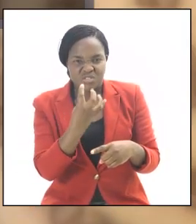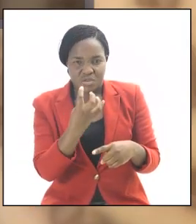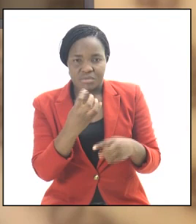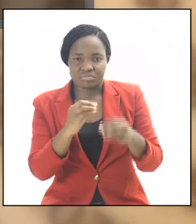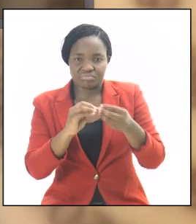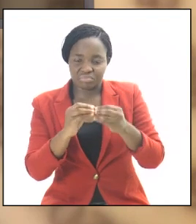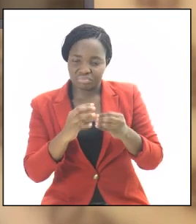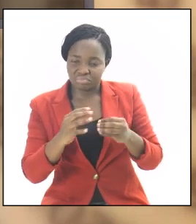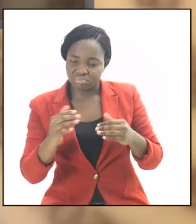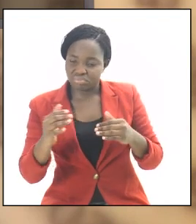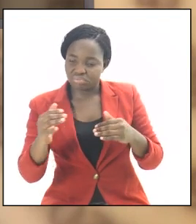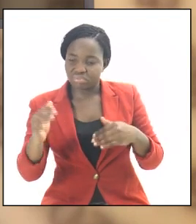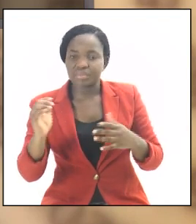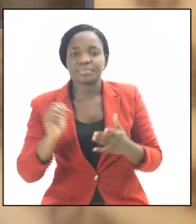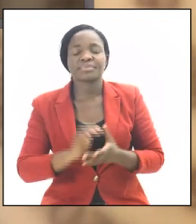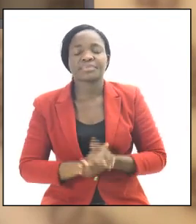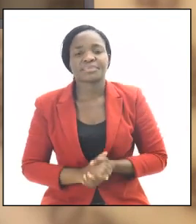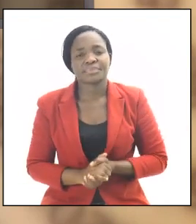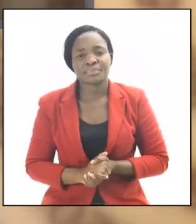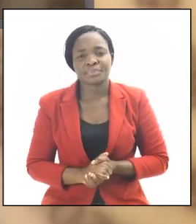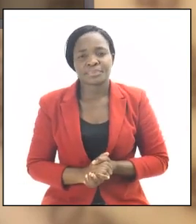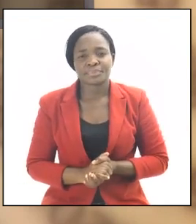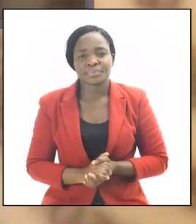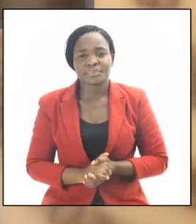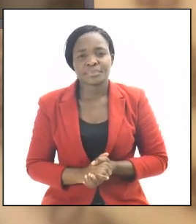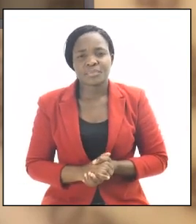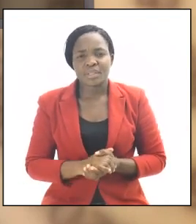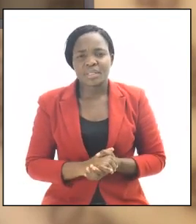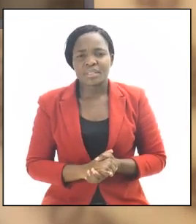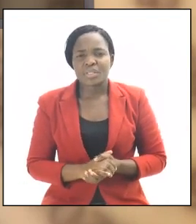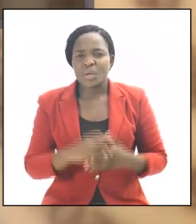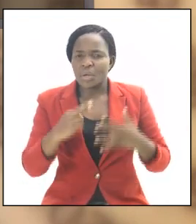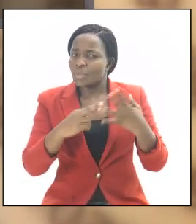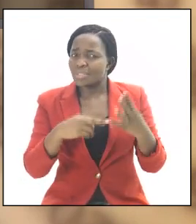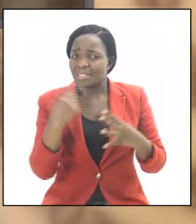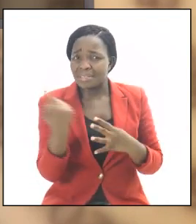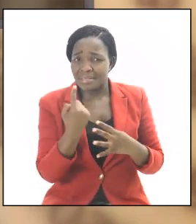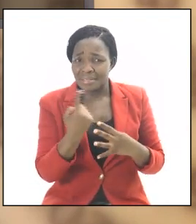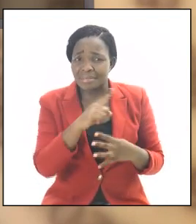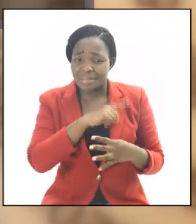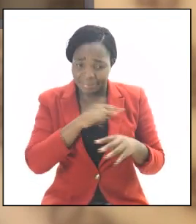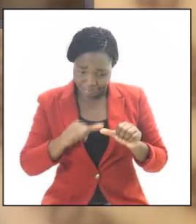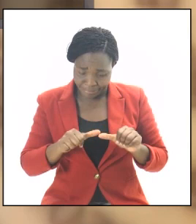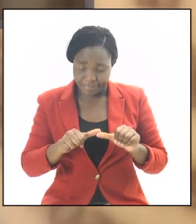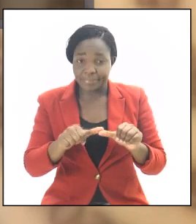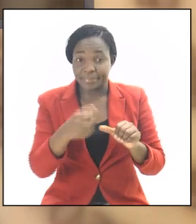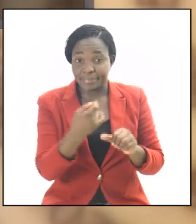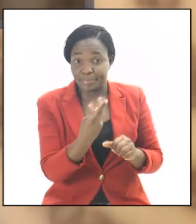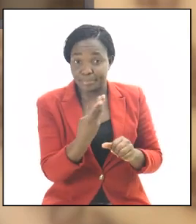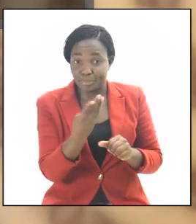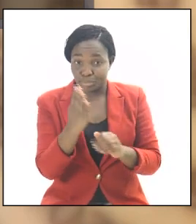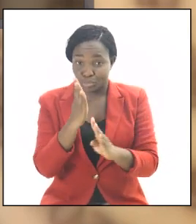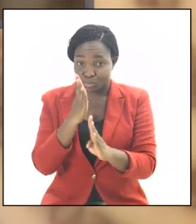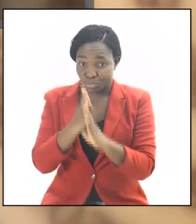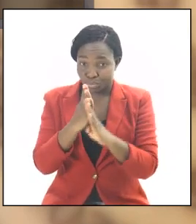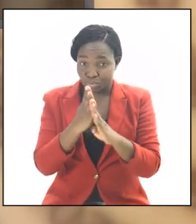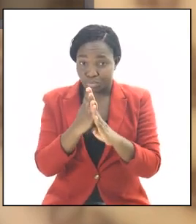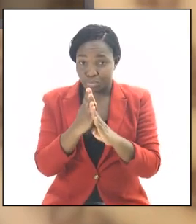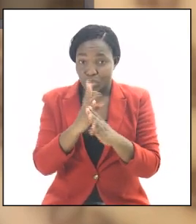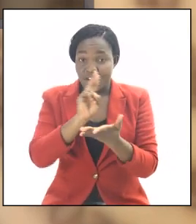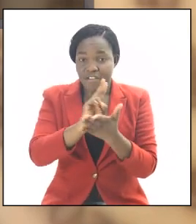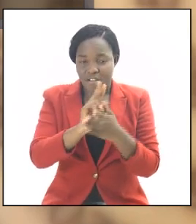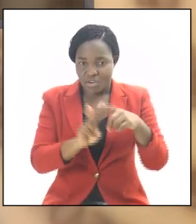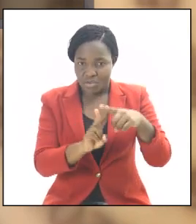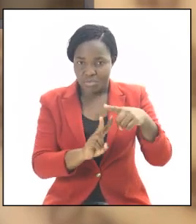only about 40 digits of pi. So the only reason they continue to calculate the exact value of pi is